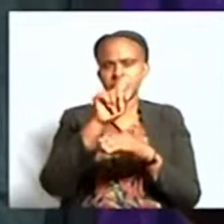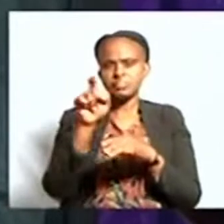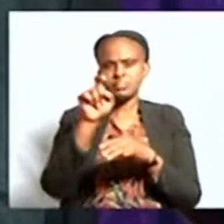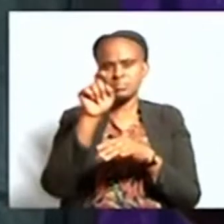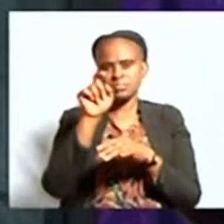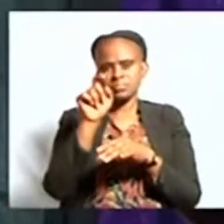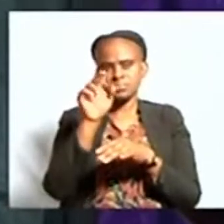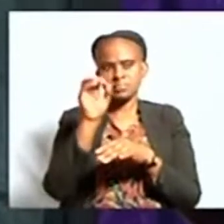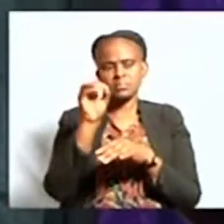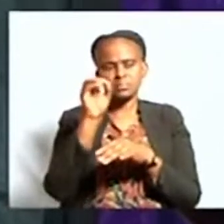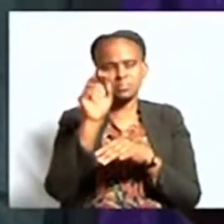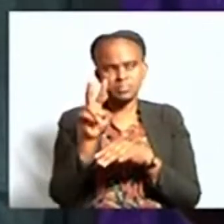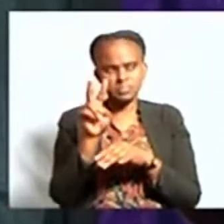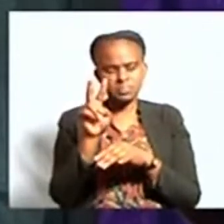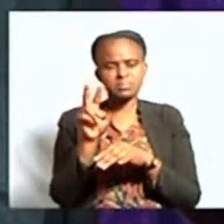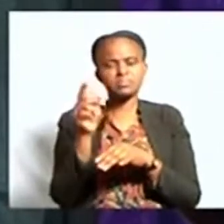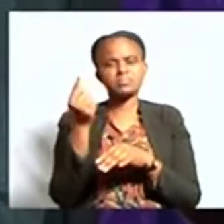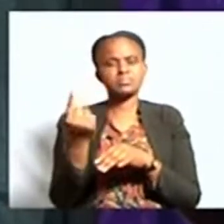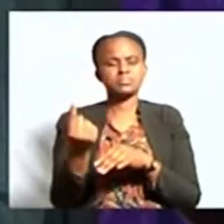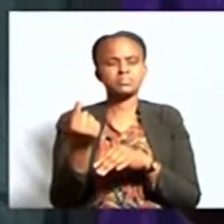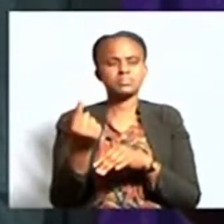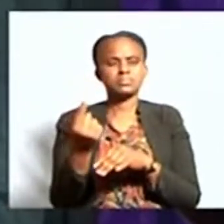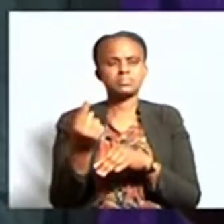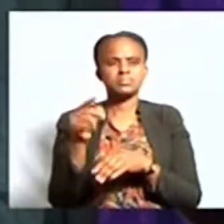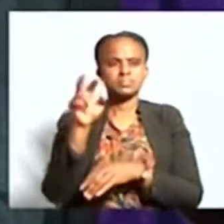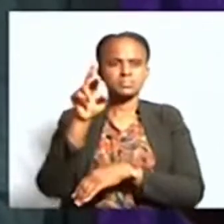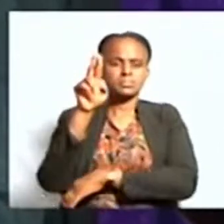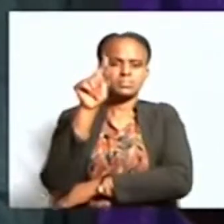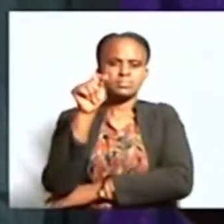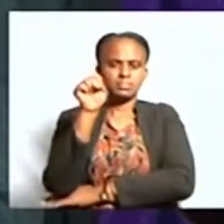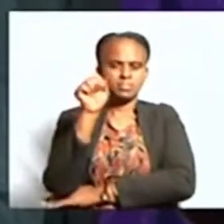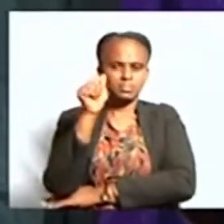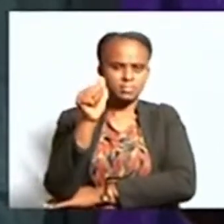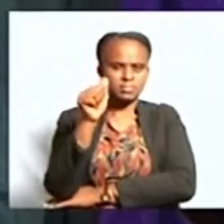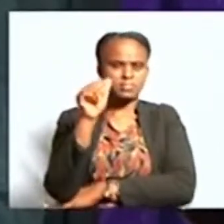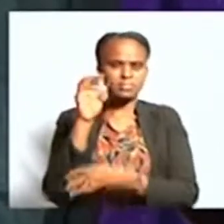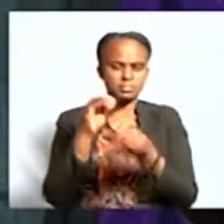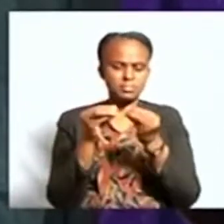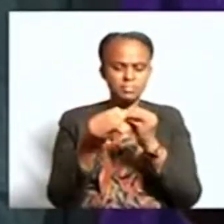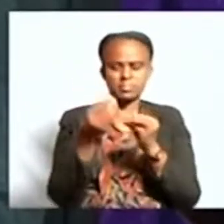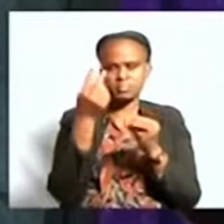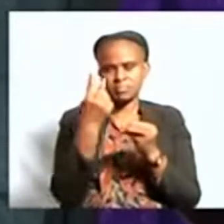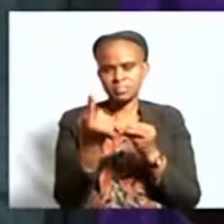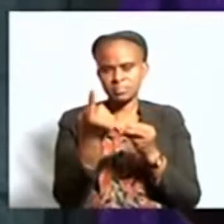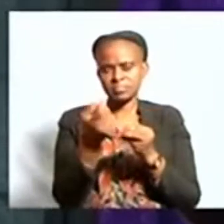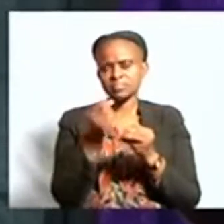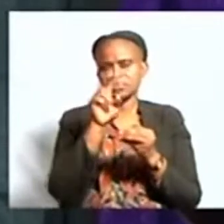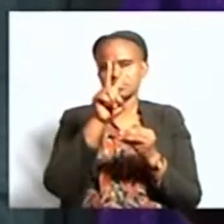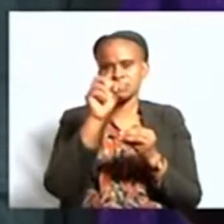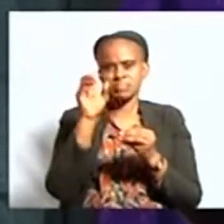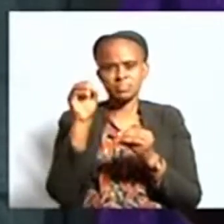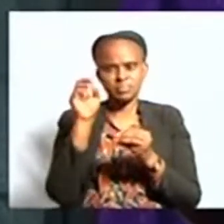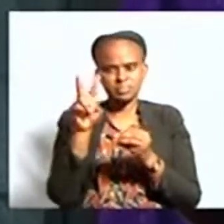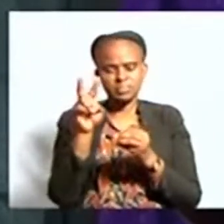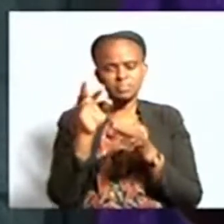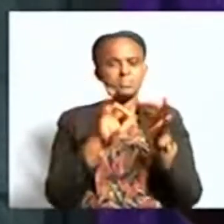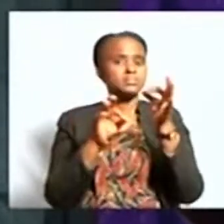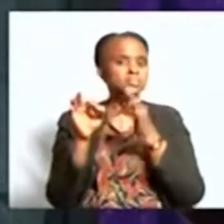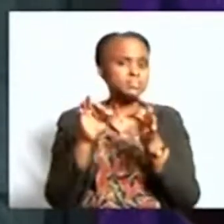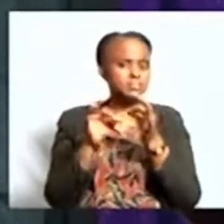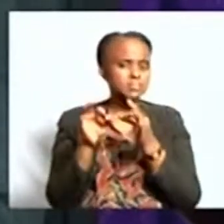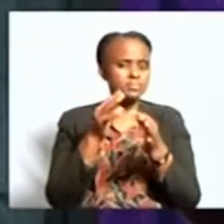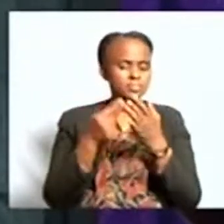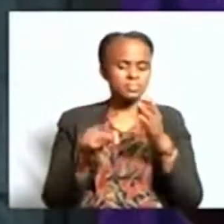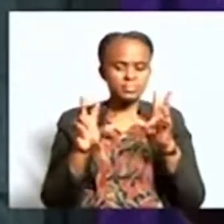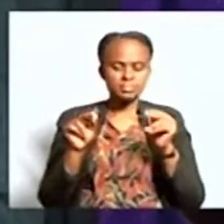102, subsection 1 of the Road Traffic Act number 11 of 2002 states that